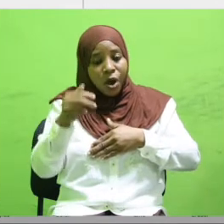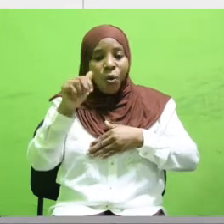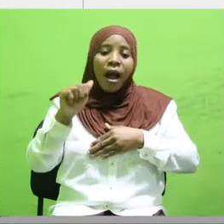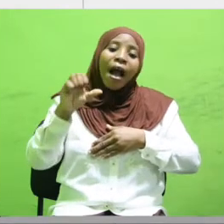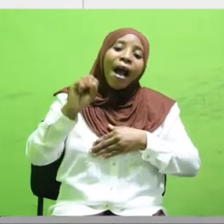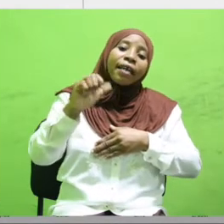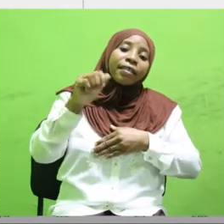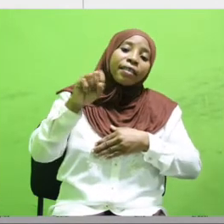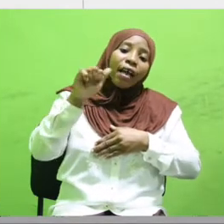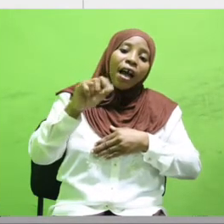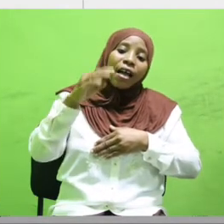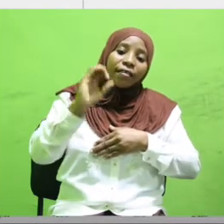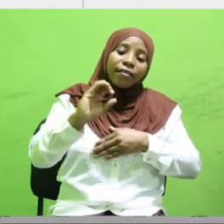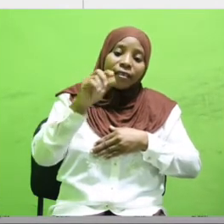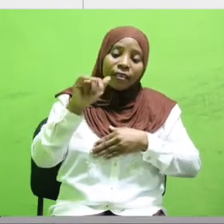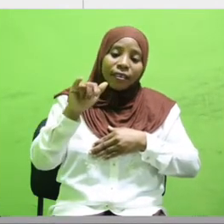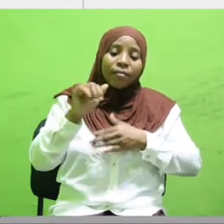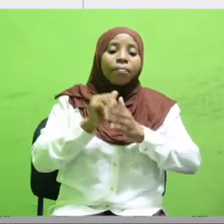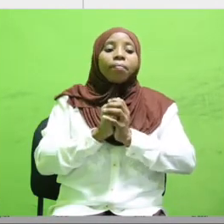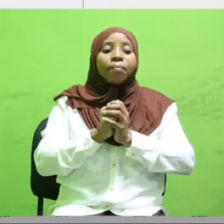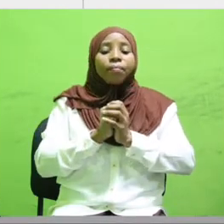through asci or ascus